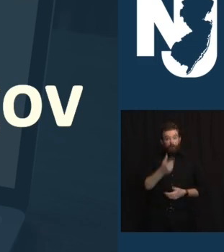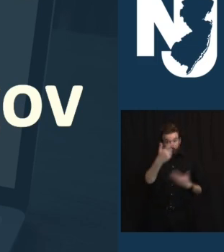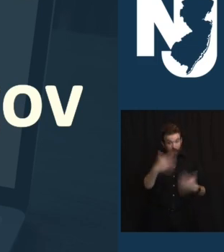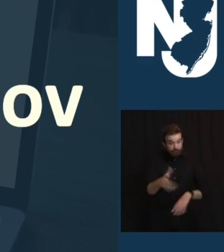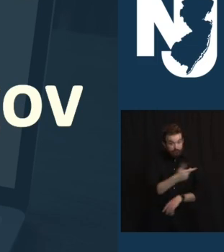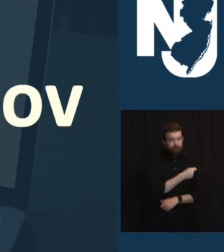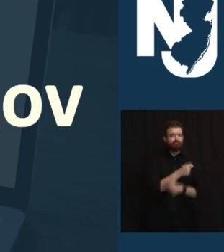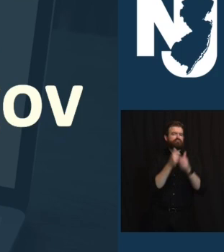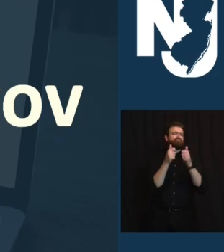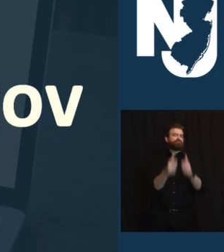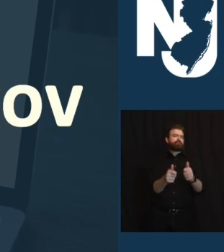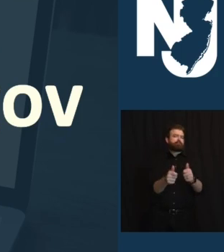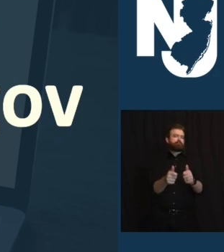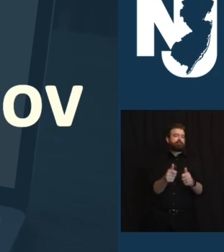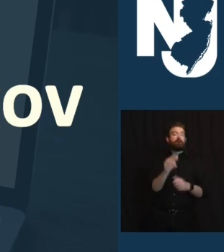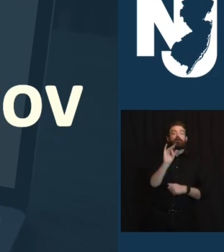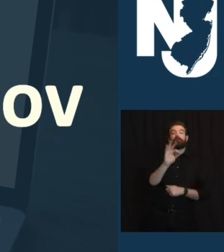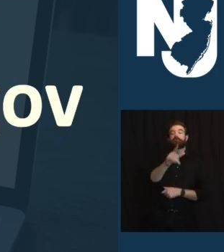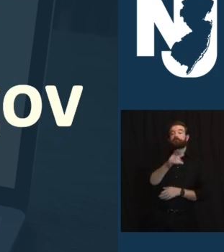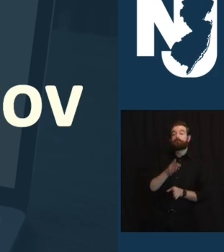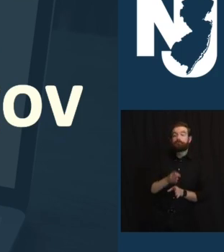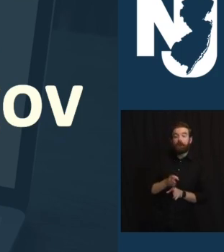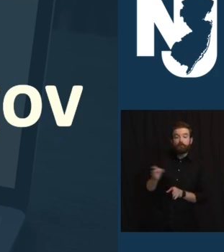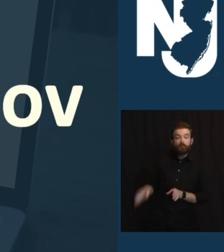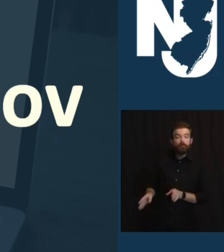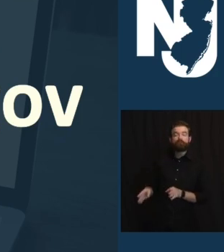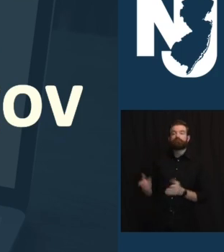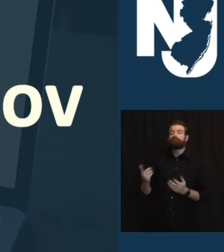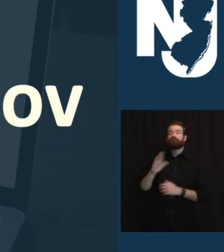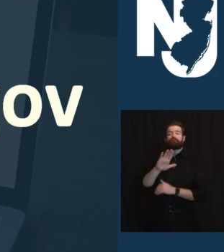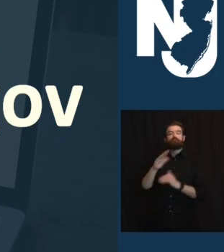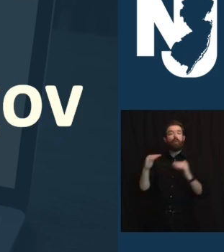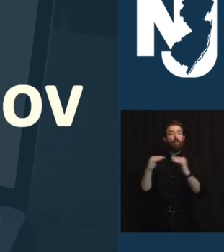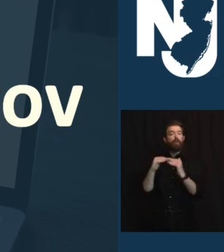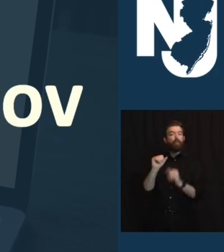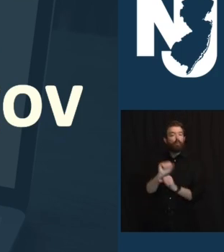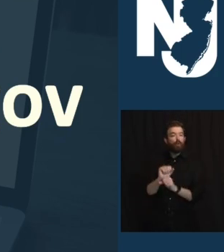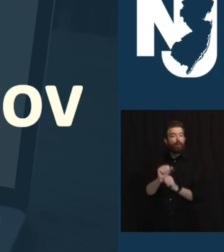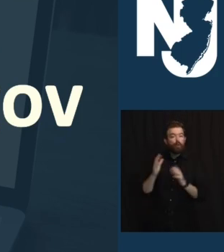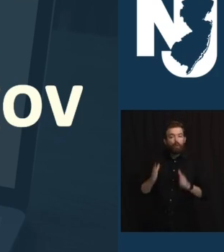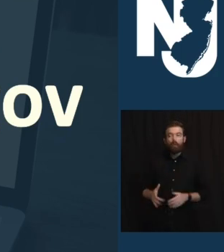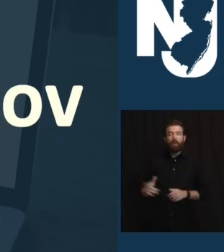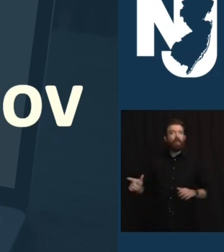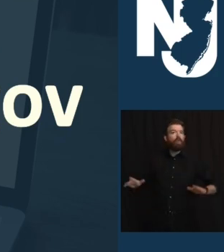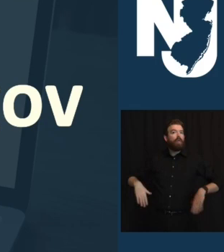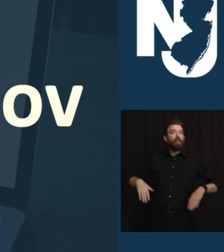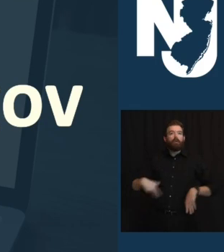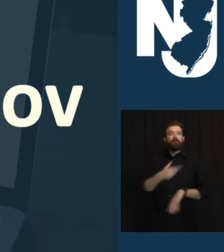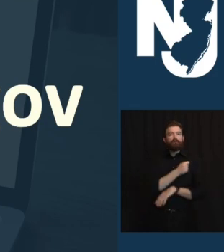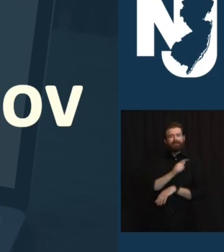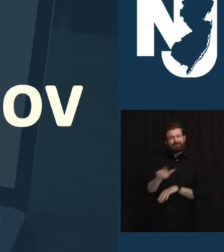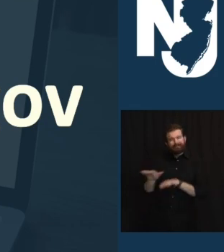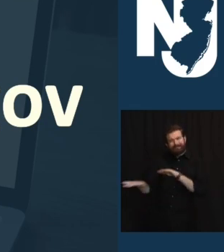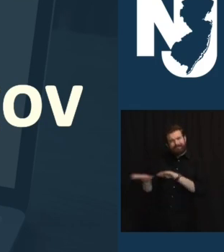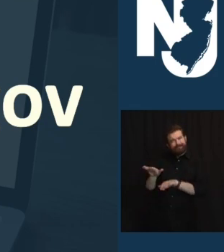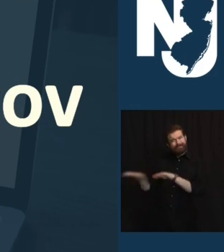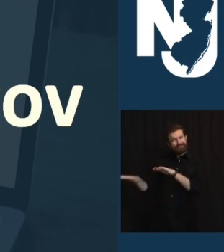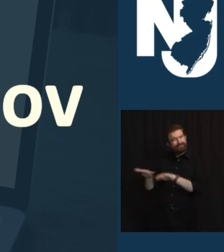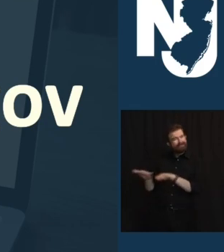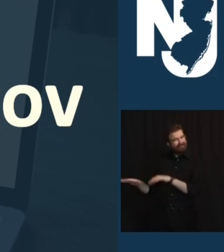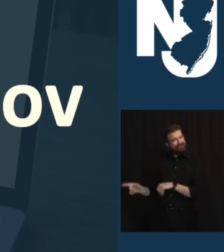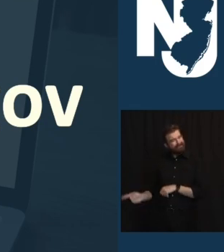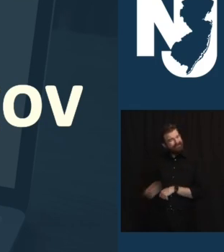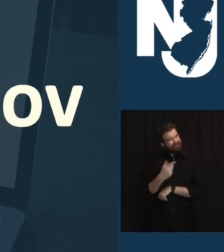a coworker, remind them that the risk of not getting vaccinated is far and away more than the risk, any small